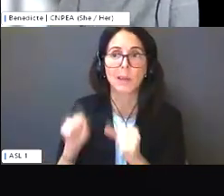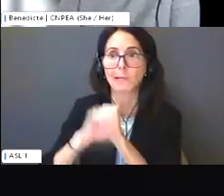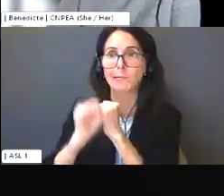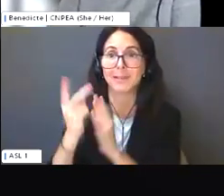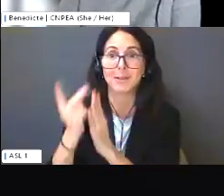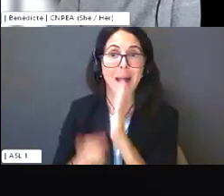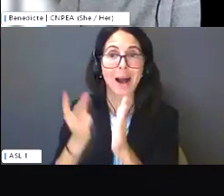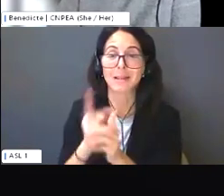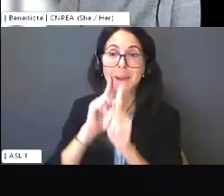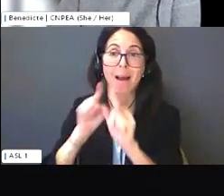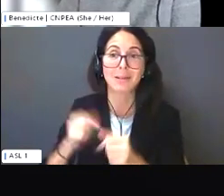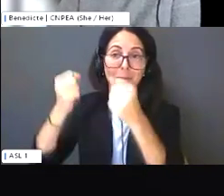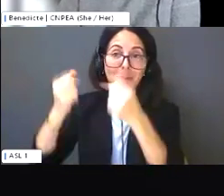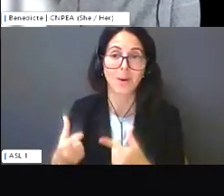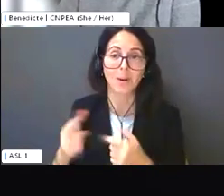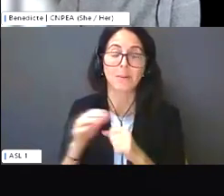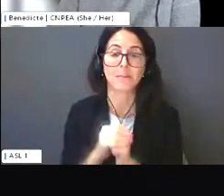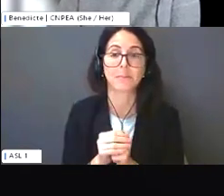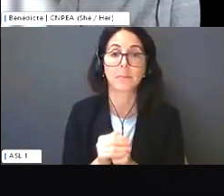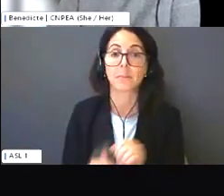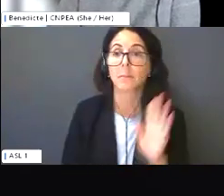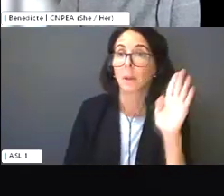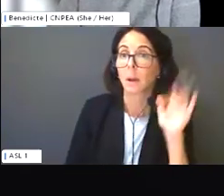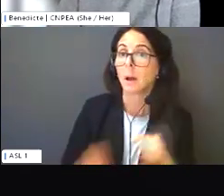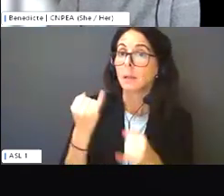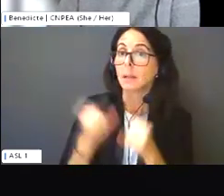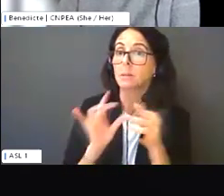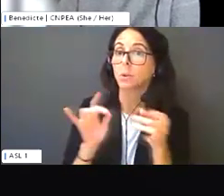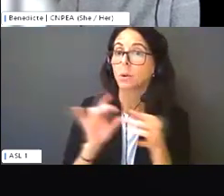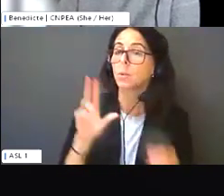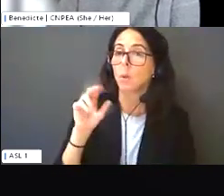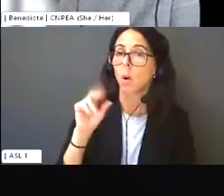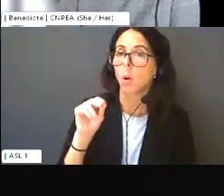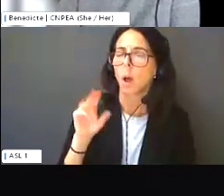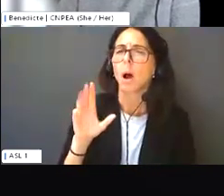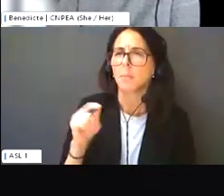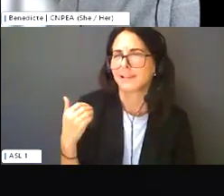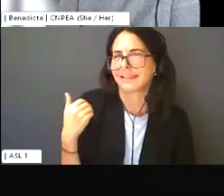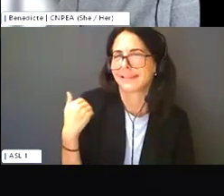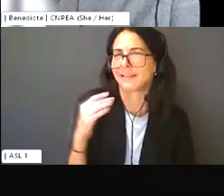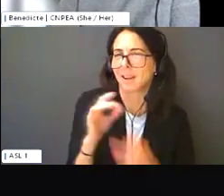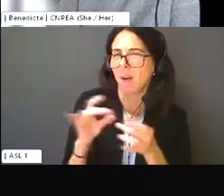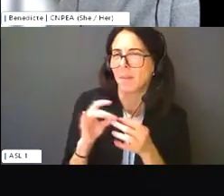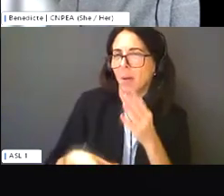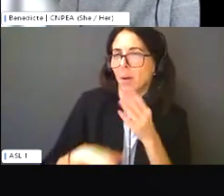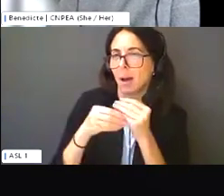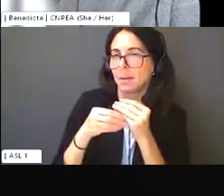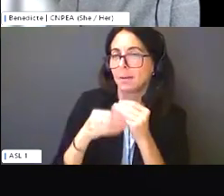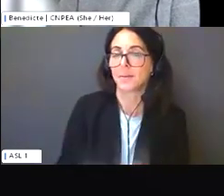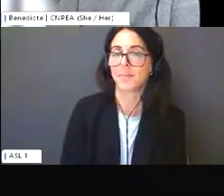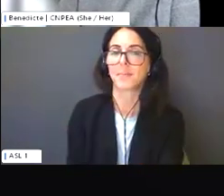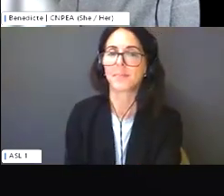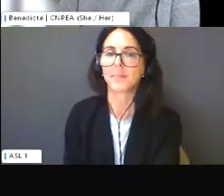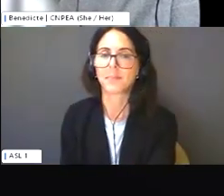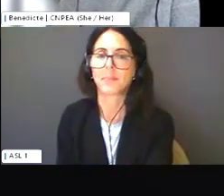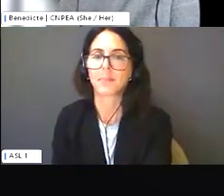did. Yeah, I don't have final words, but just to add to Christine's comment, I think